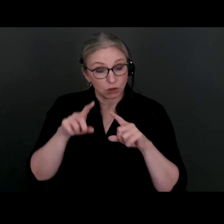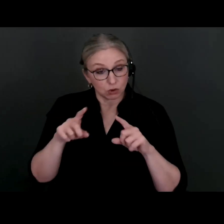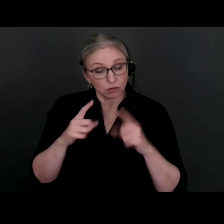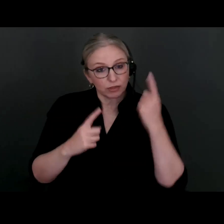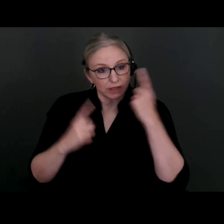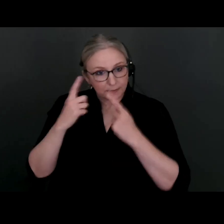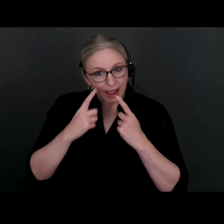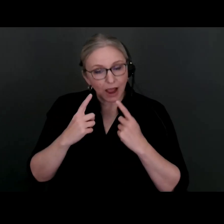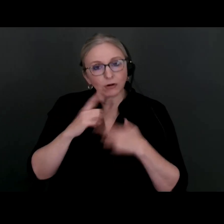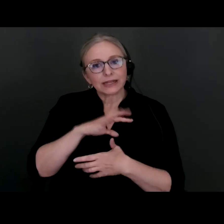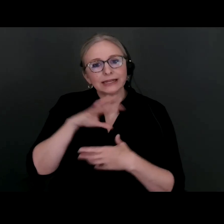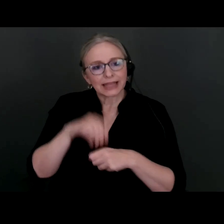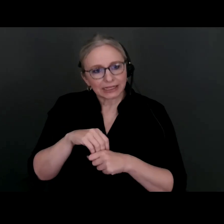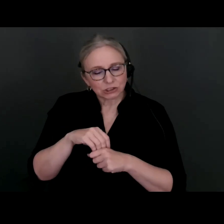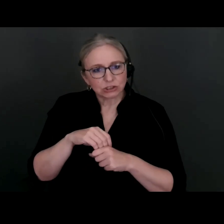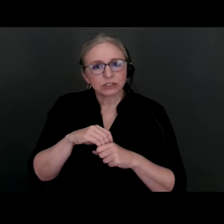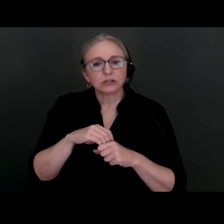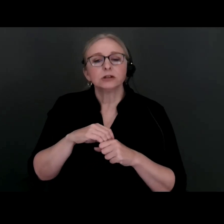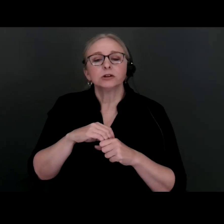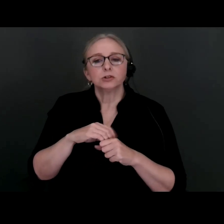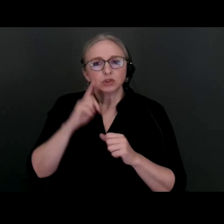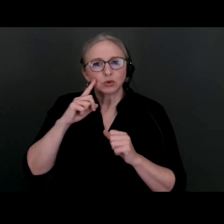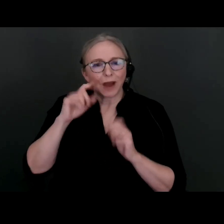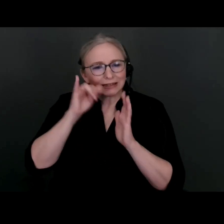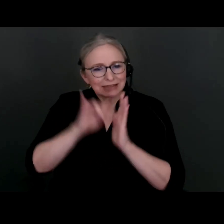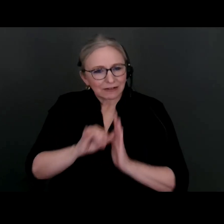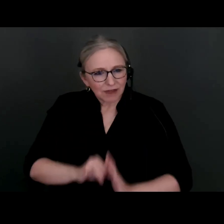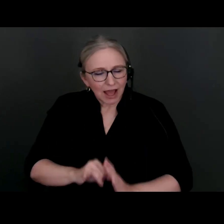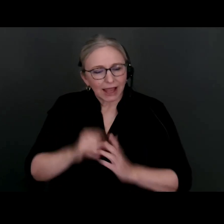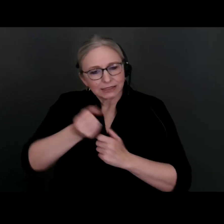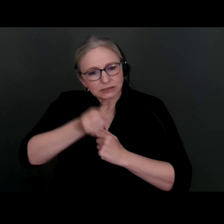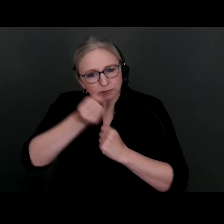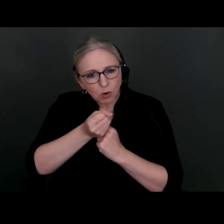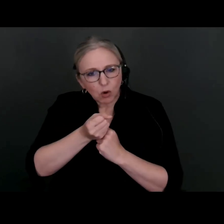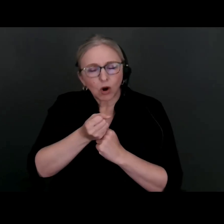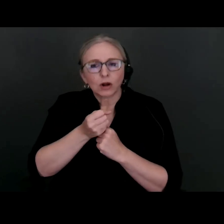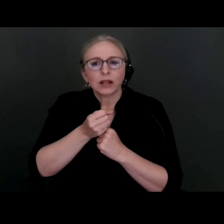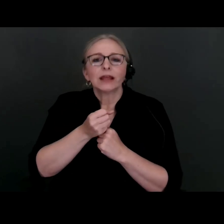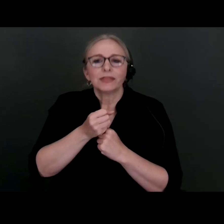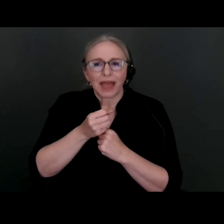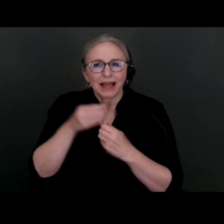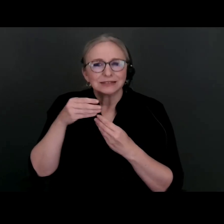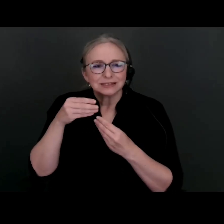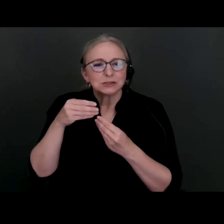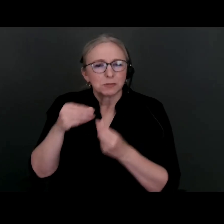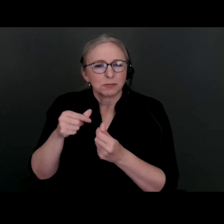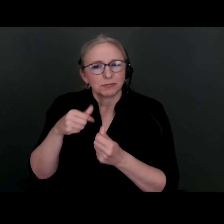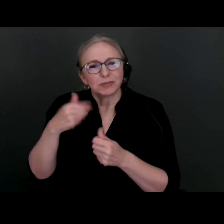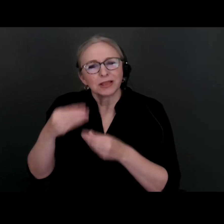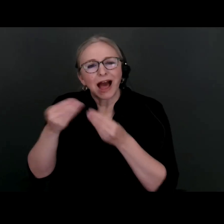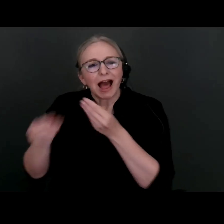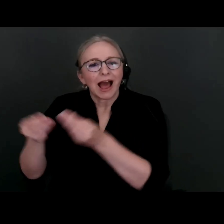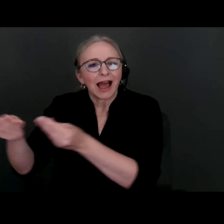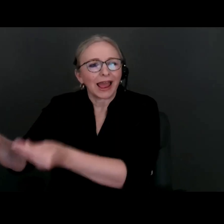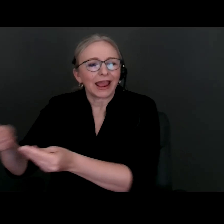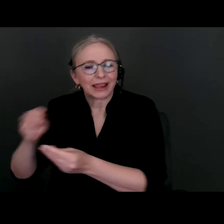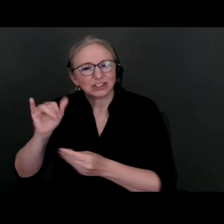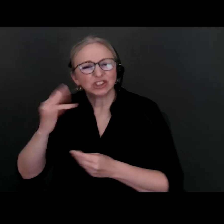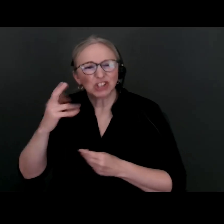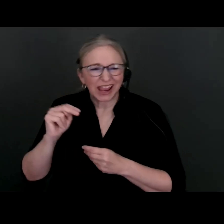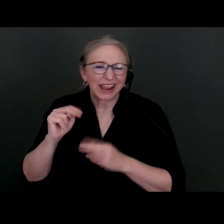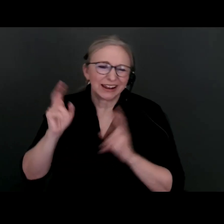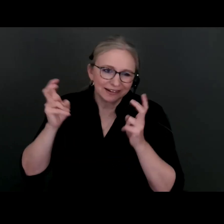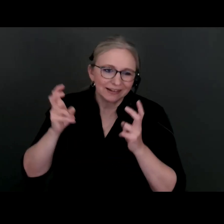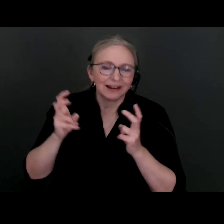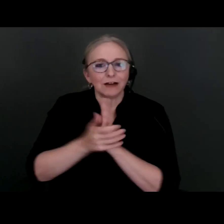consider engaging to identify and support sort of supply chain of talent to become direct care